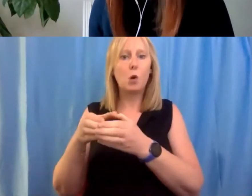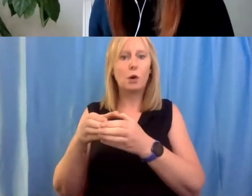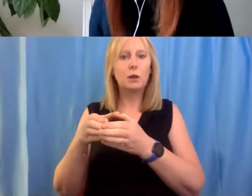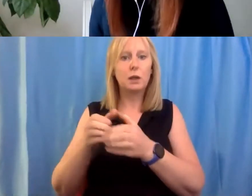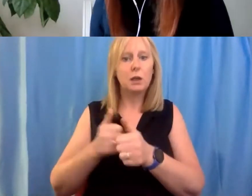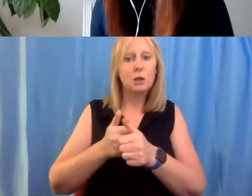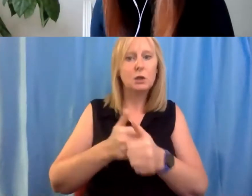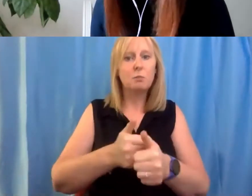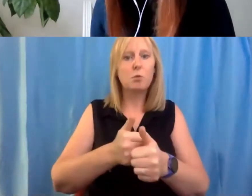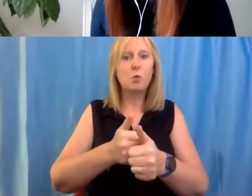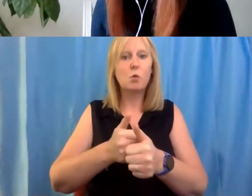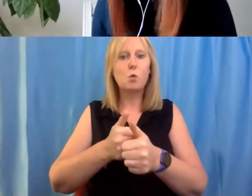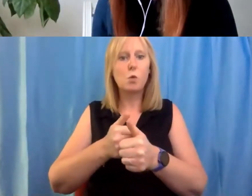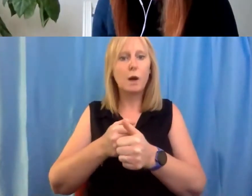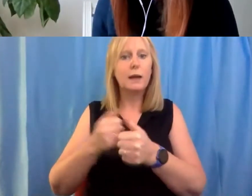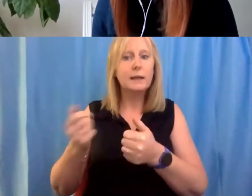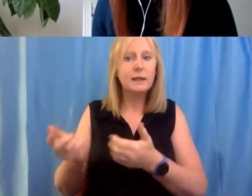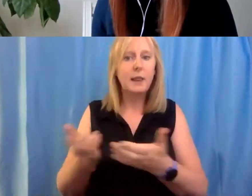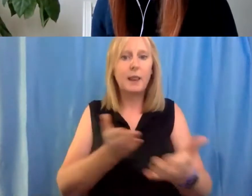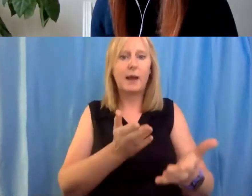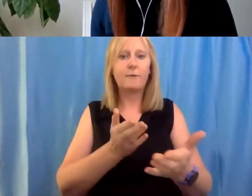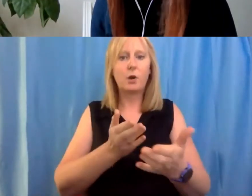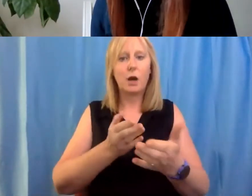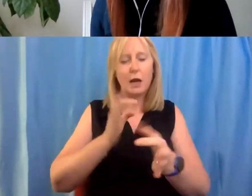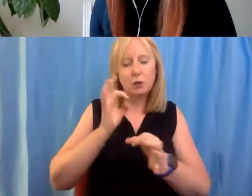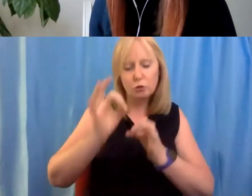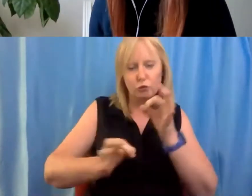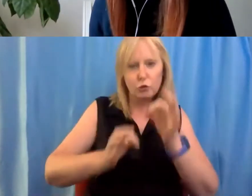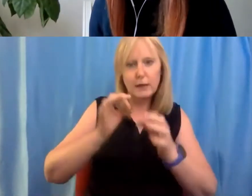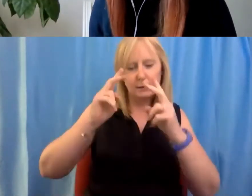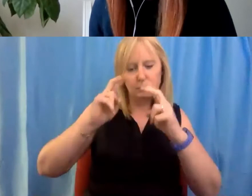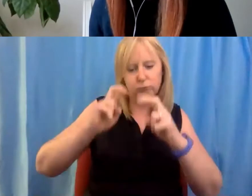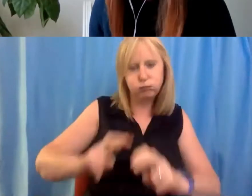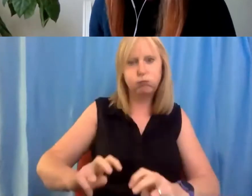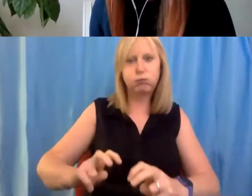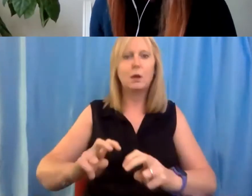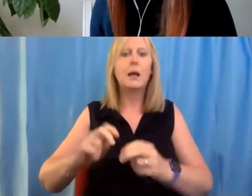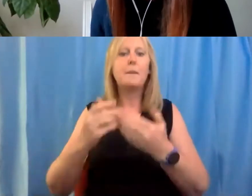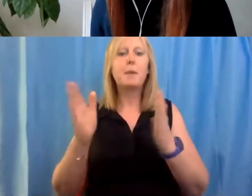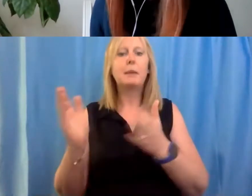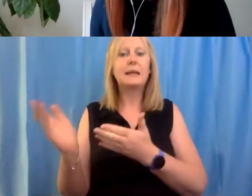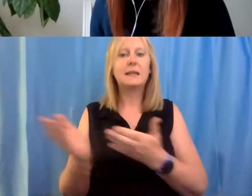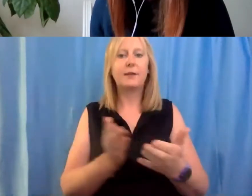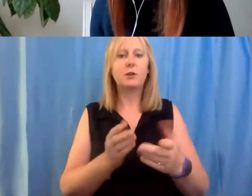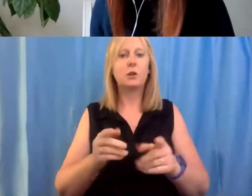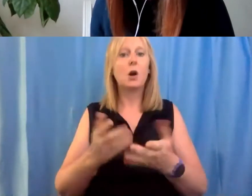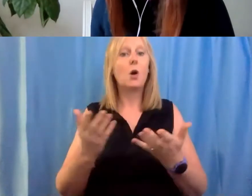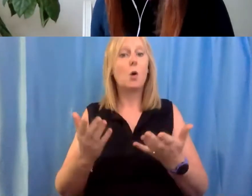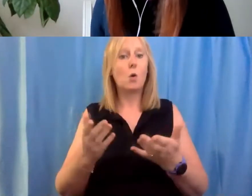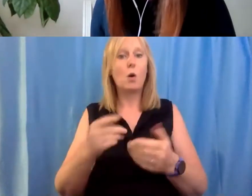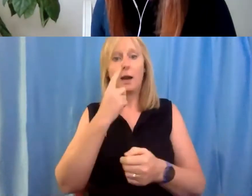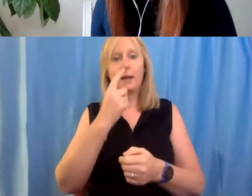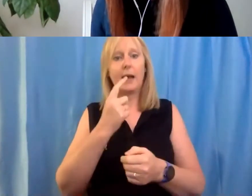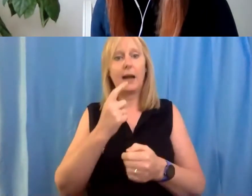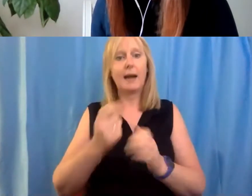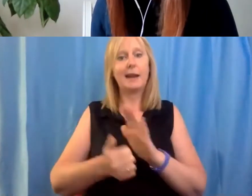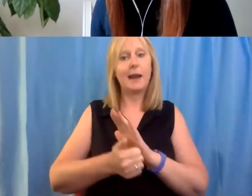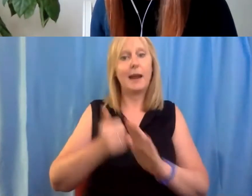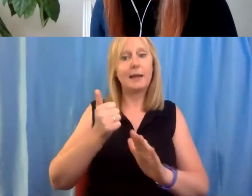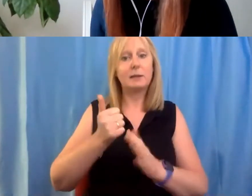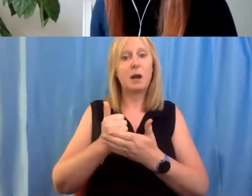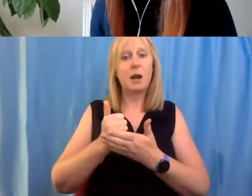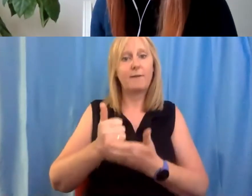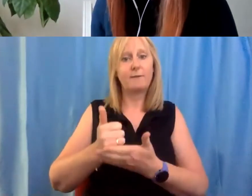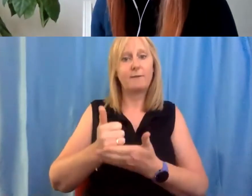fund and scrutinise public services, or they provide impartial expert advice to ministers, to